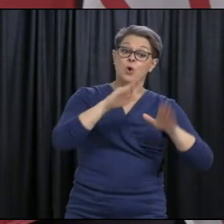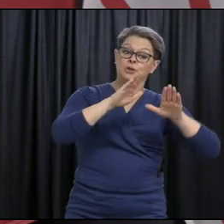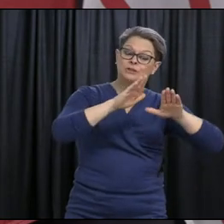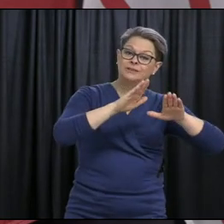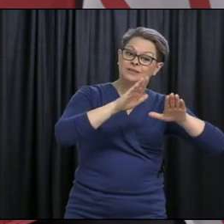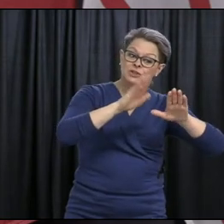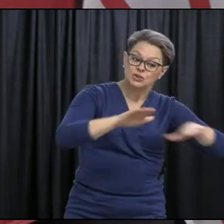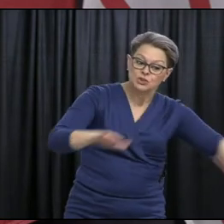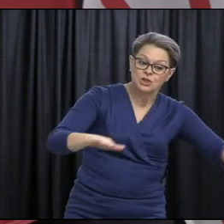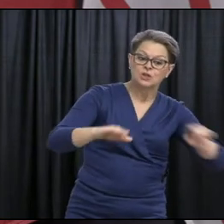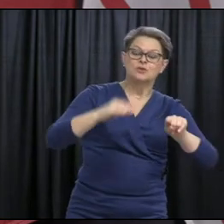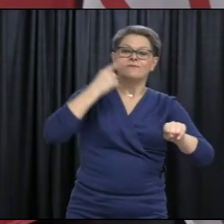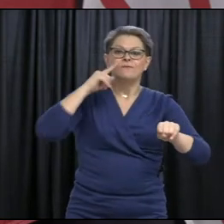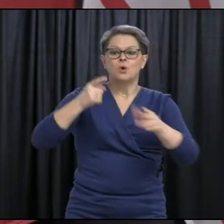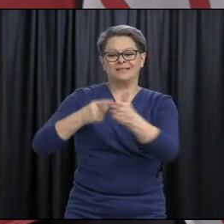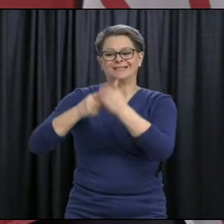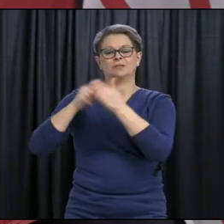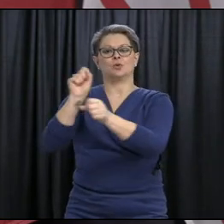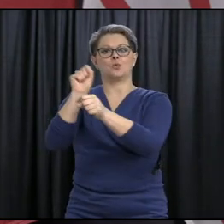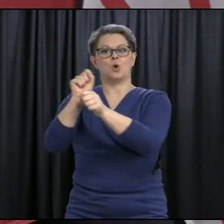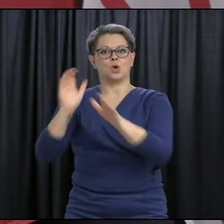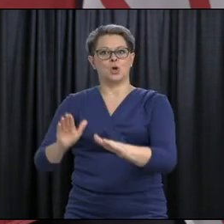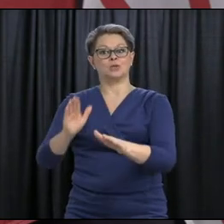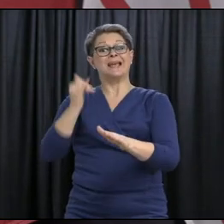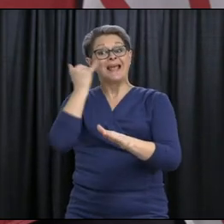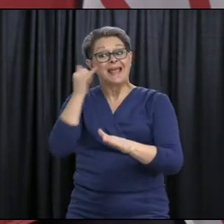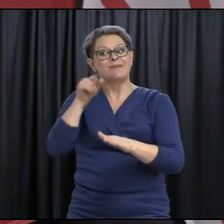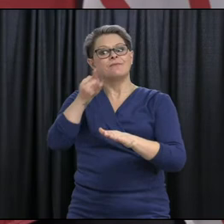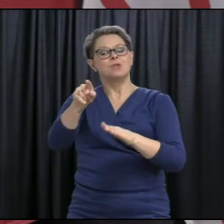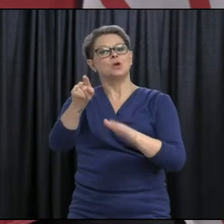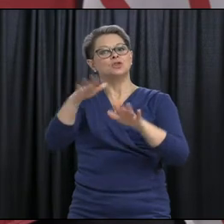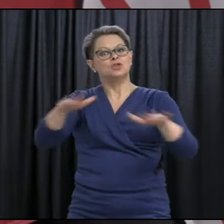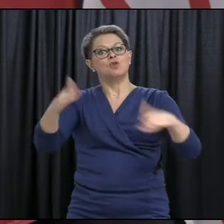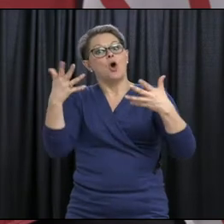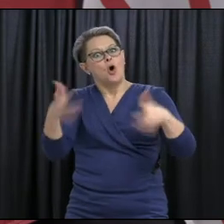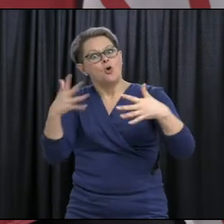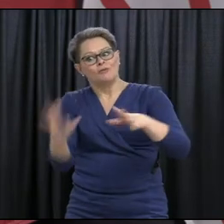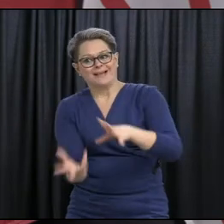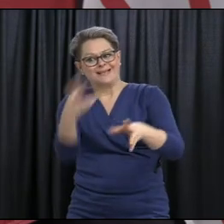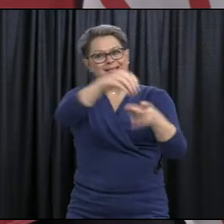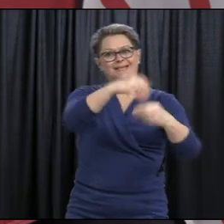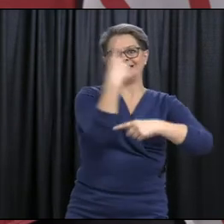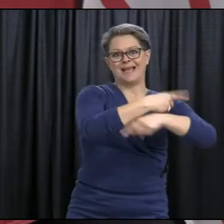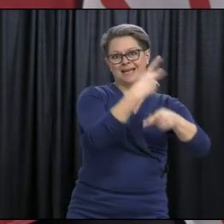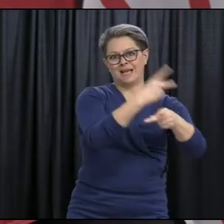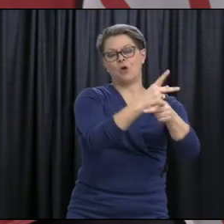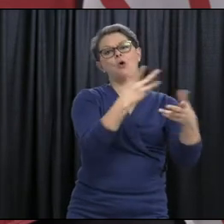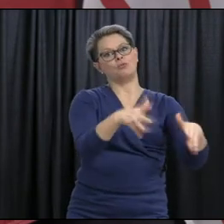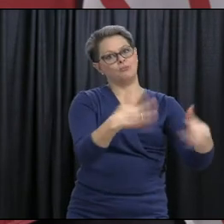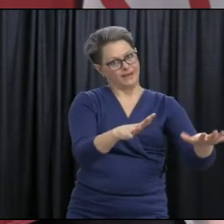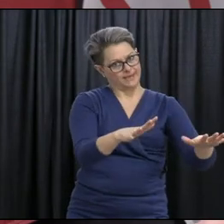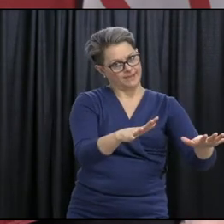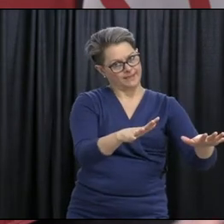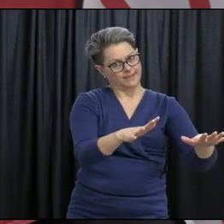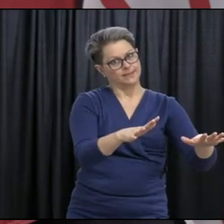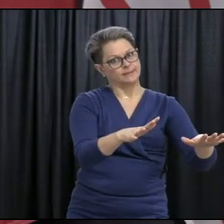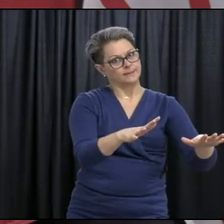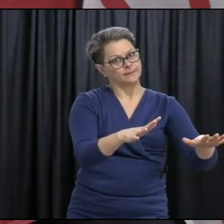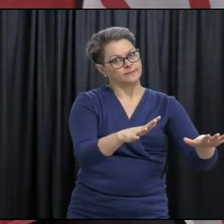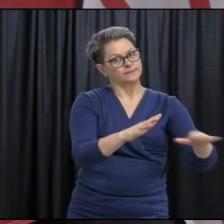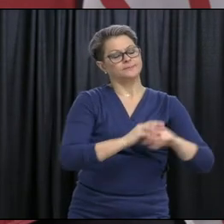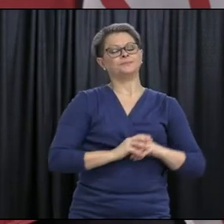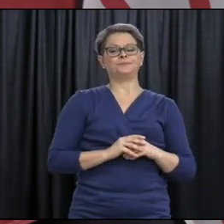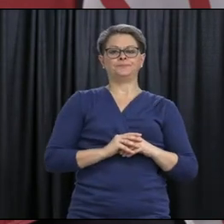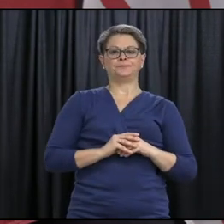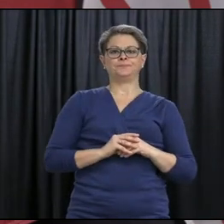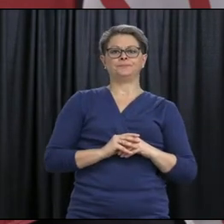childcare services existing clients who are required to leave their home and report to their place of work under Alert Level 5.